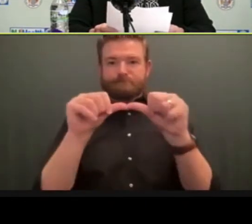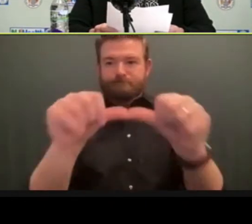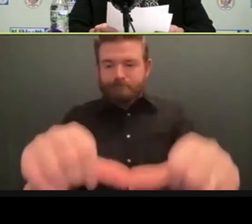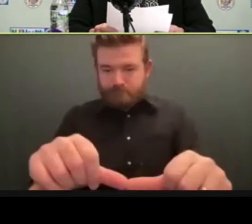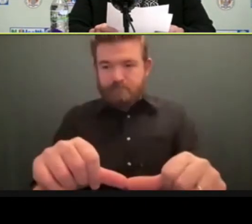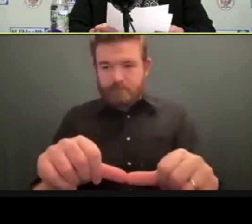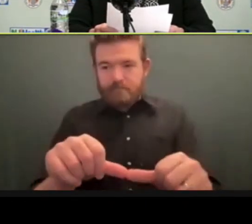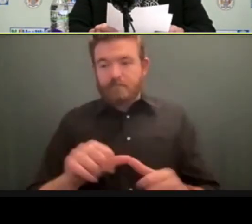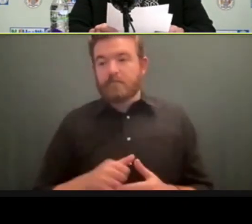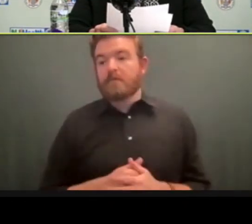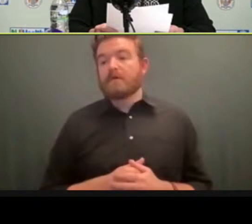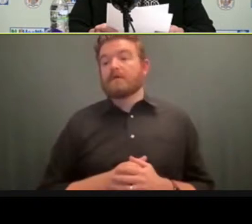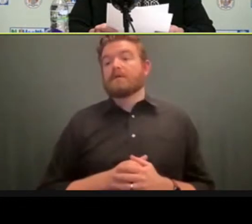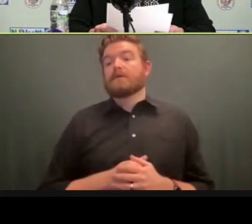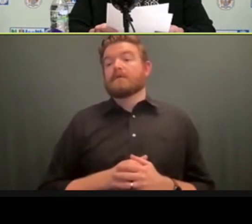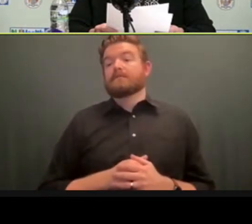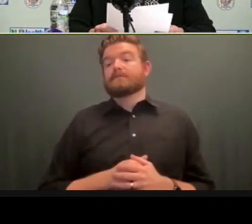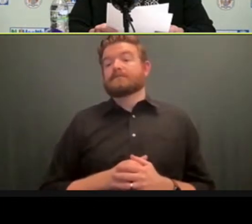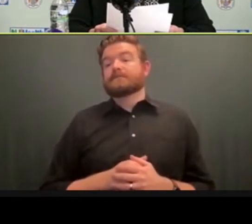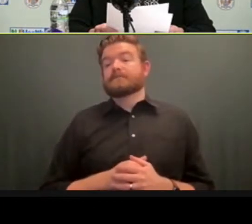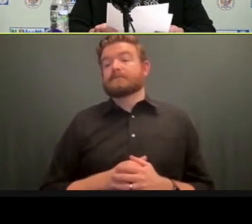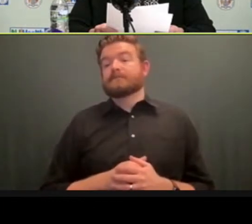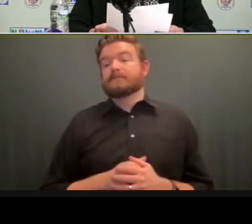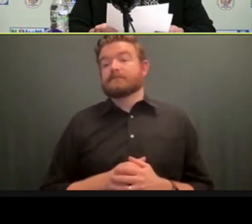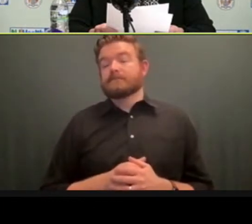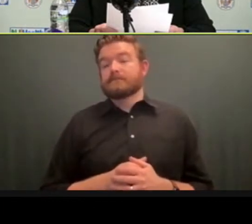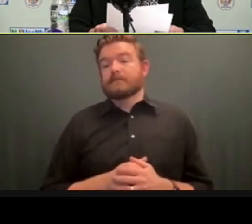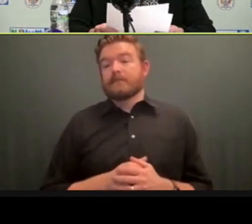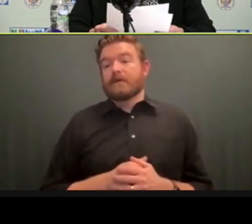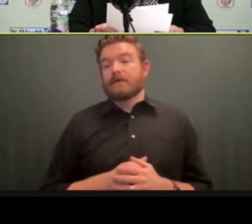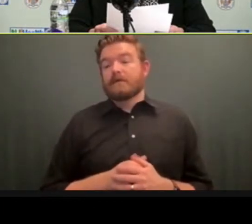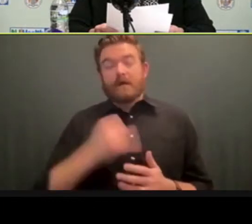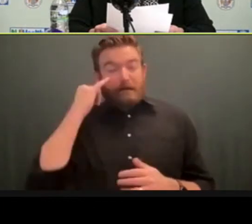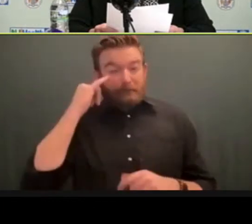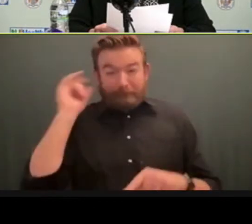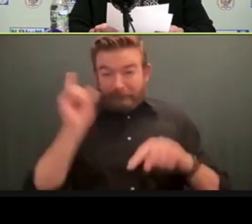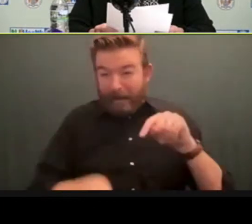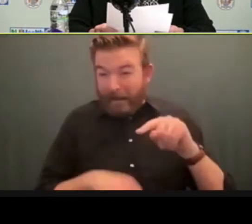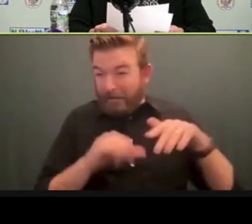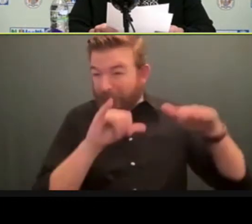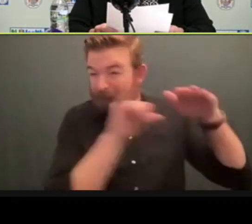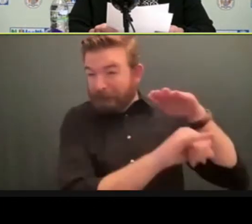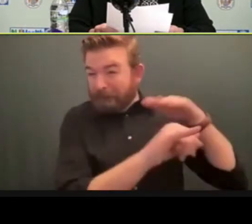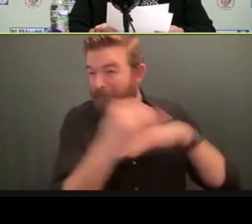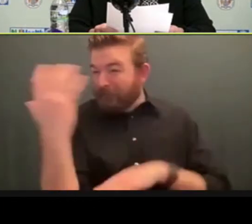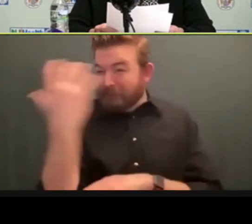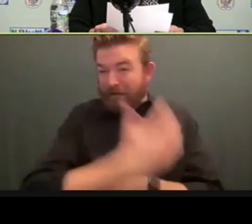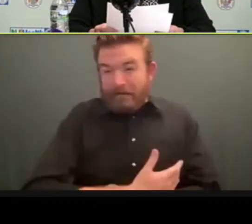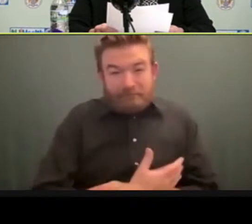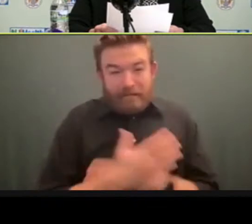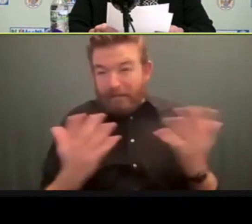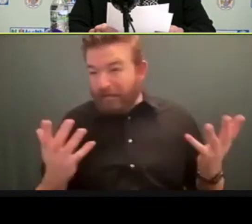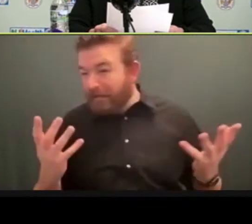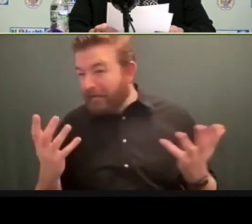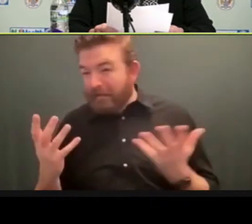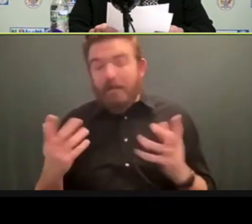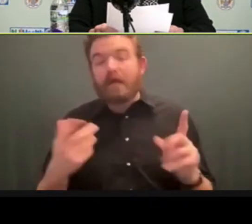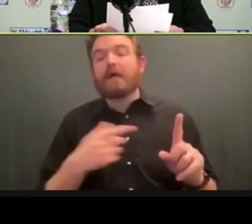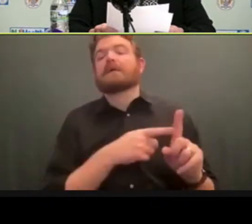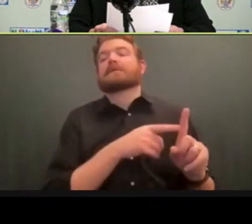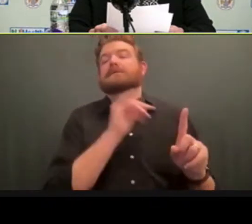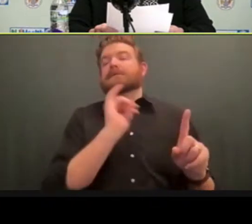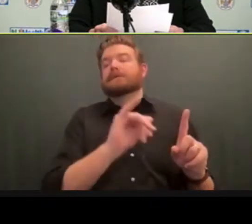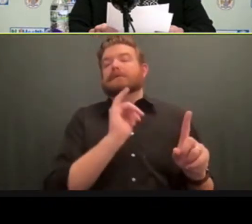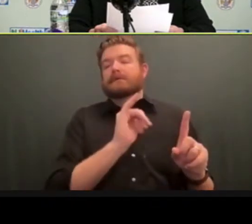is not feasible, it is imperative that an exposed person wear a well-fitting mask at all times